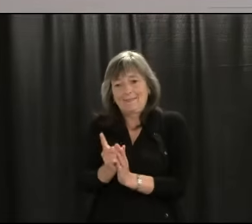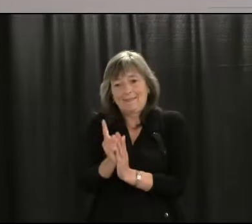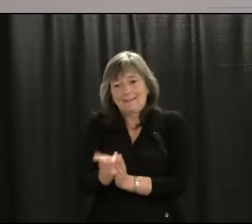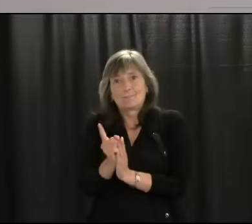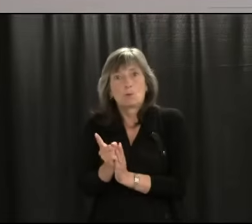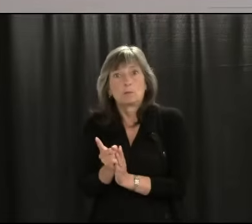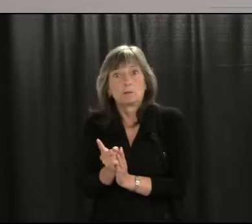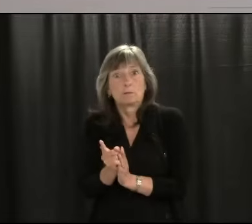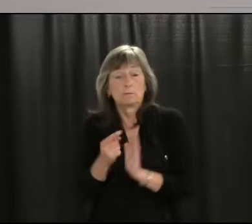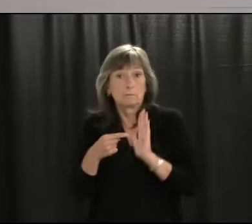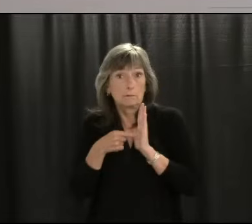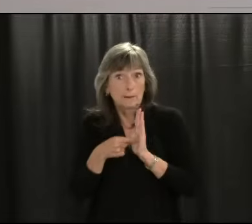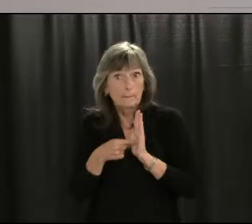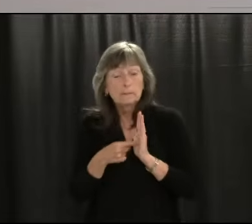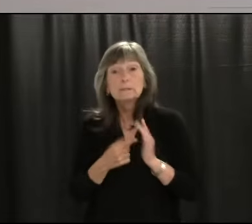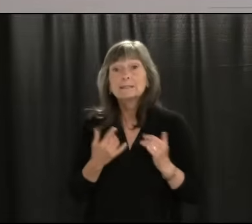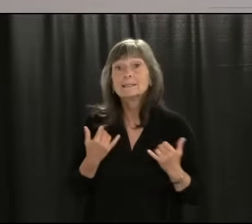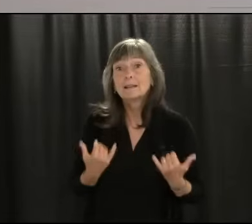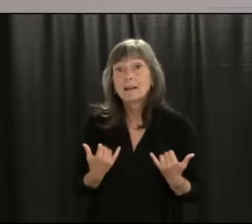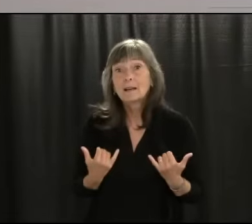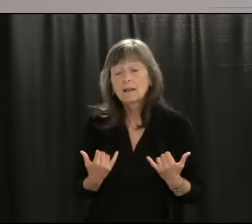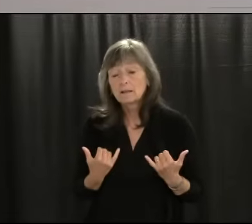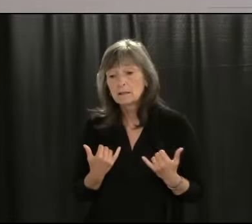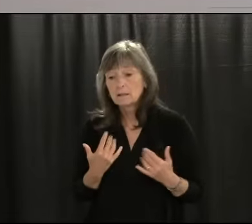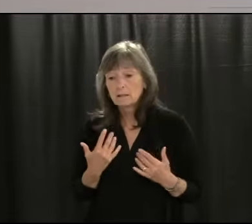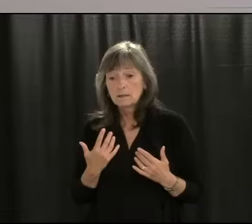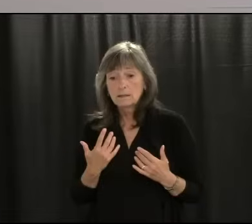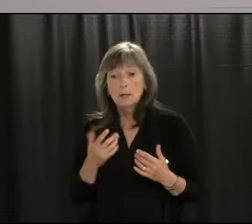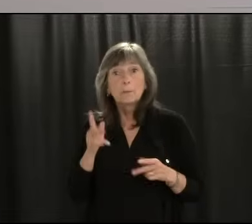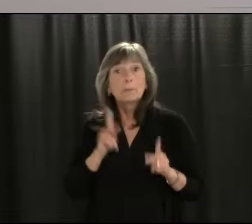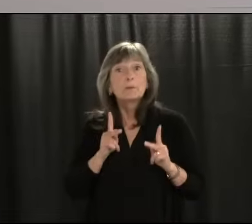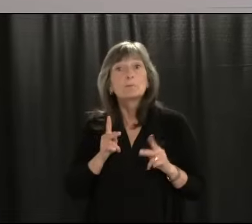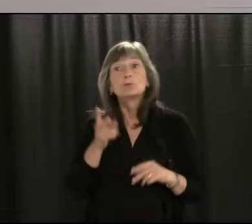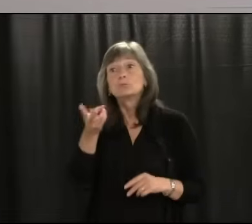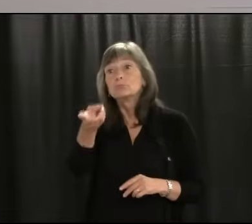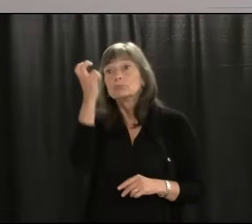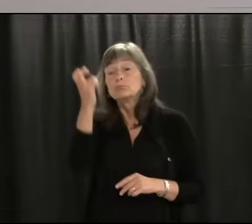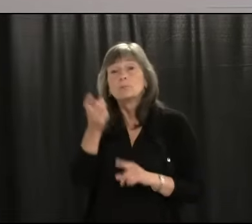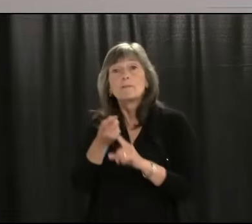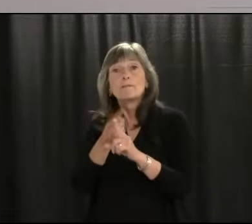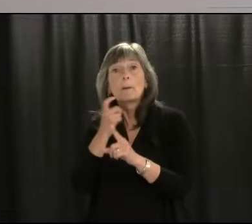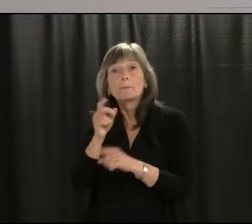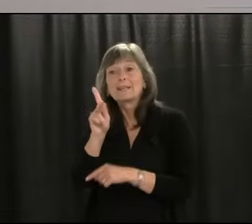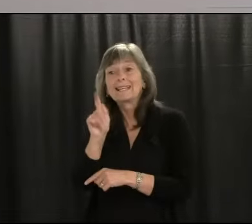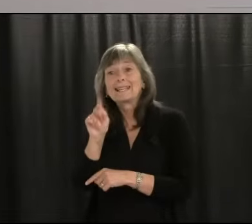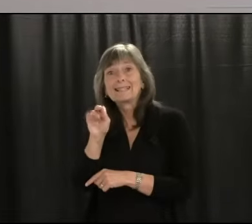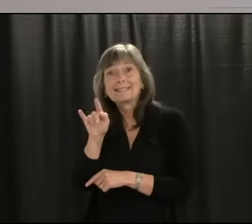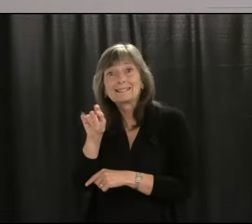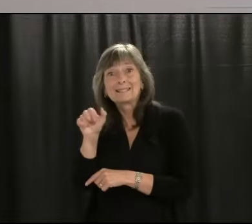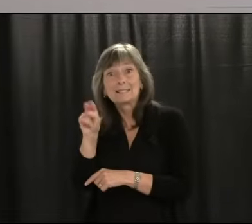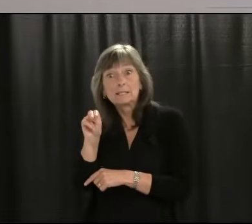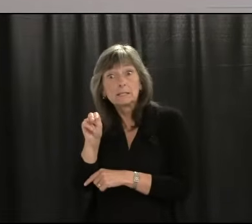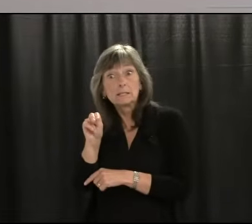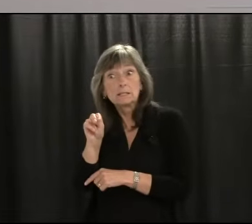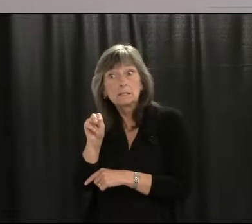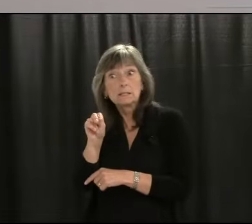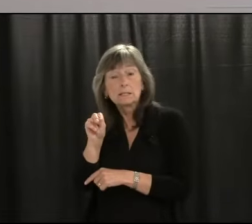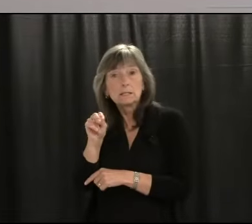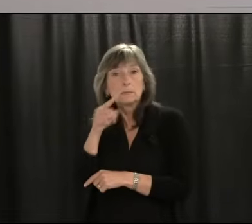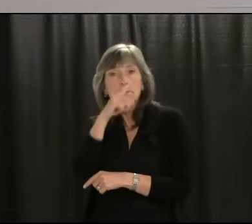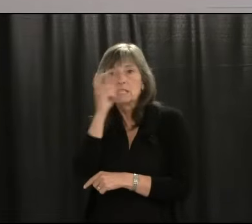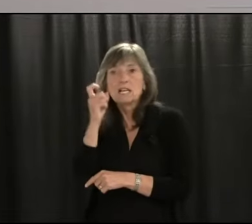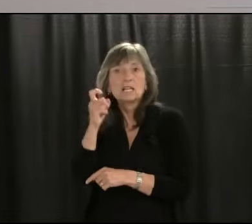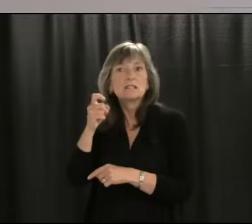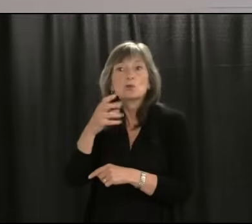example, today, when crews were being pulled off of Kingston because suppression was absolutely not